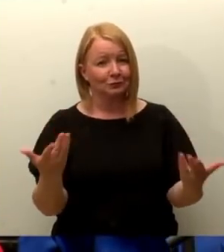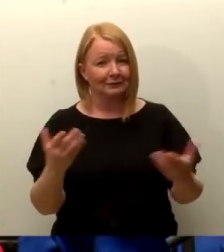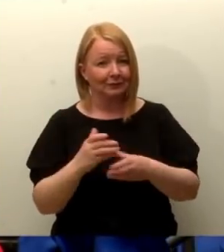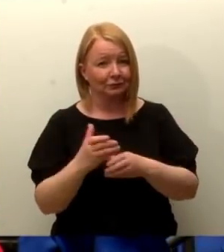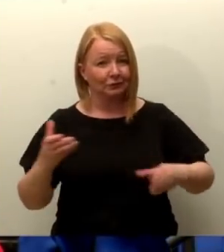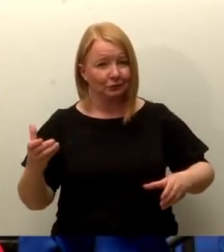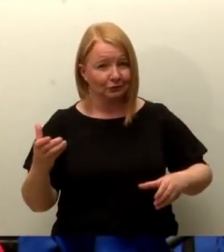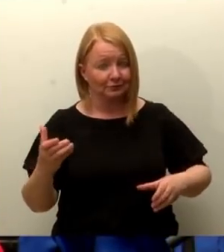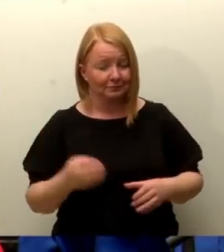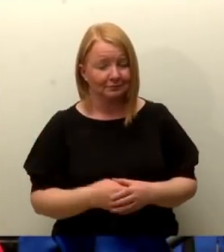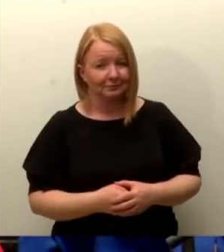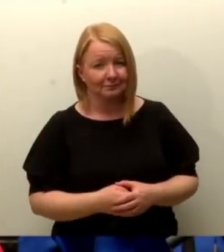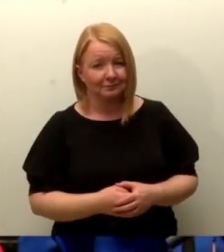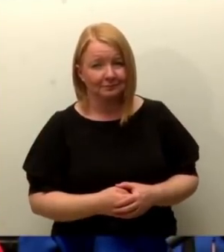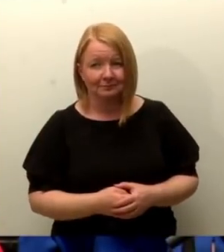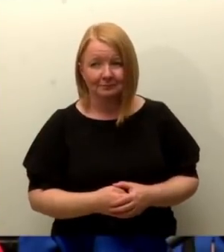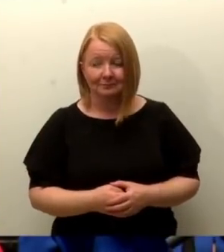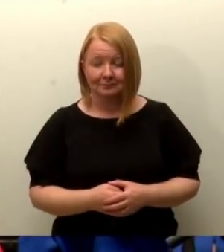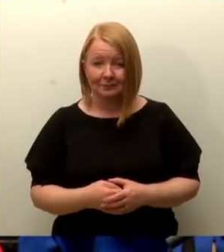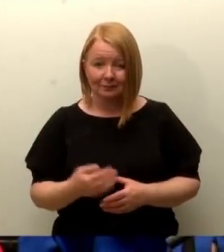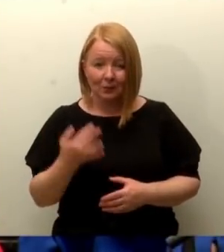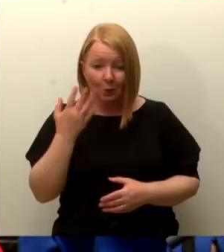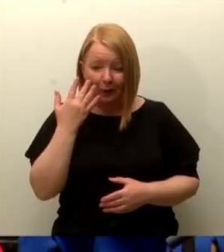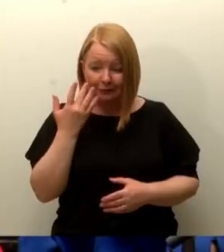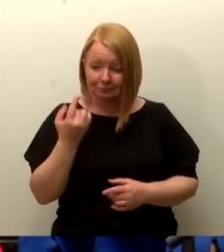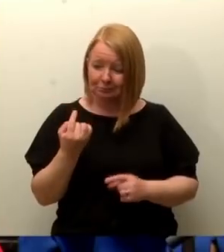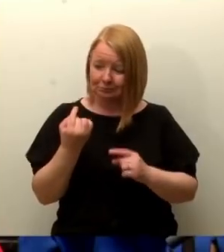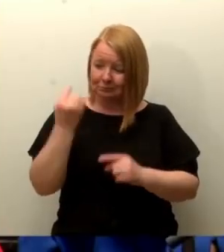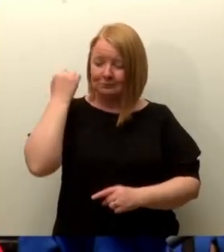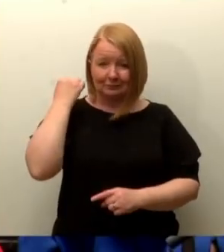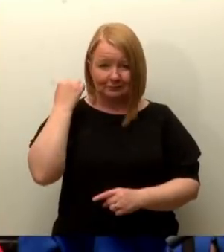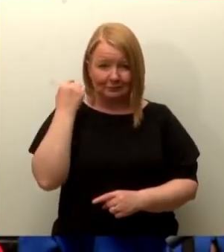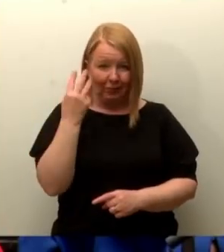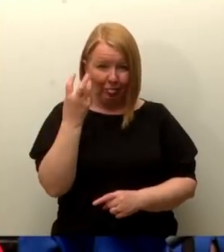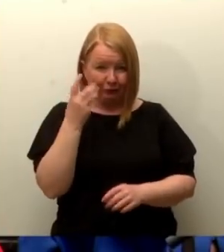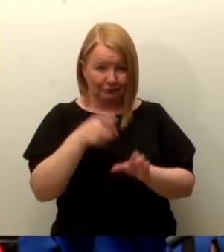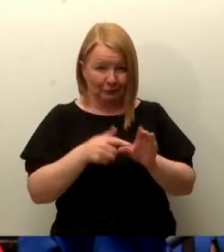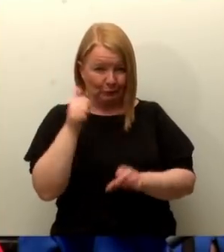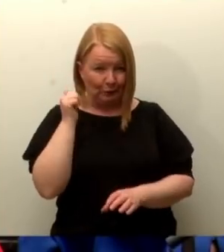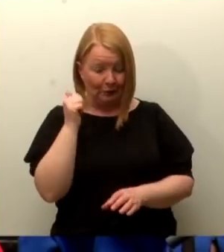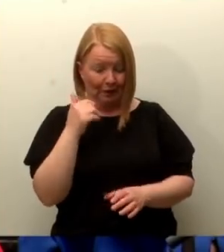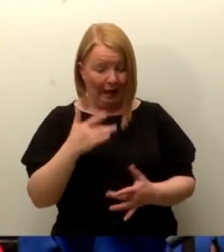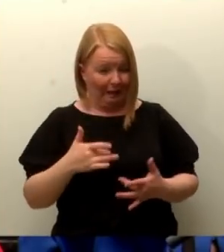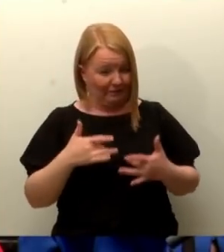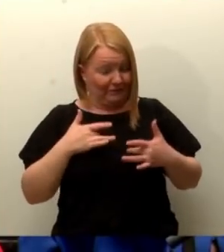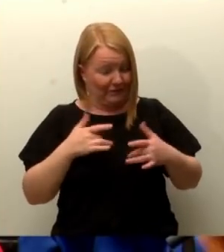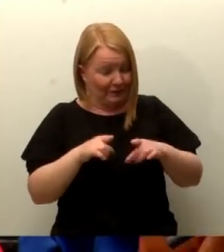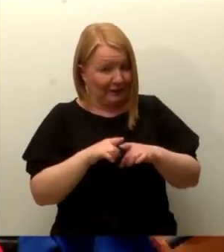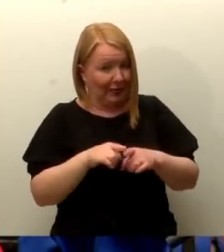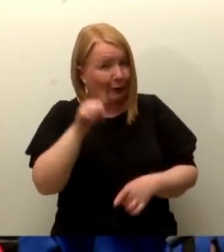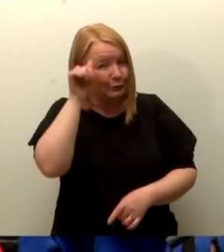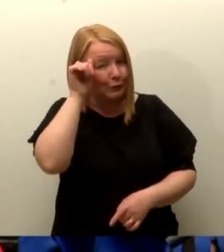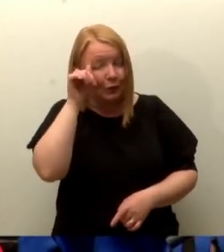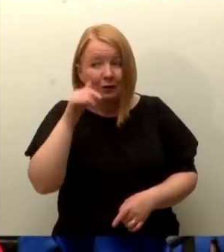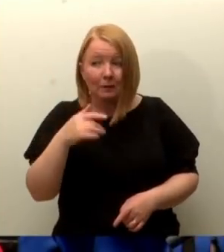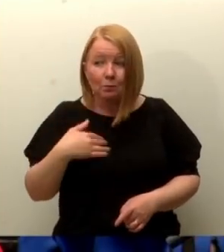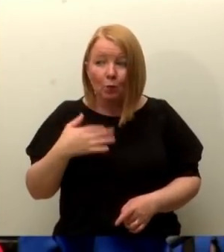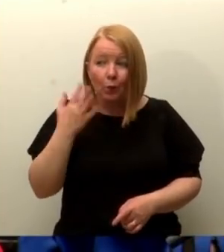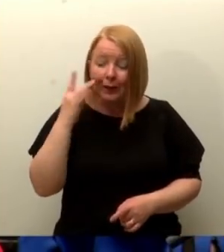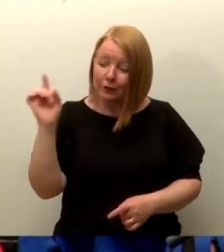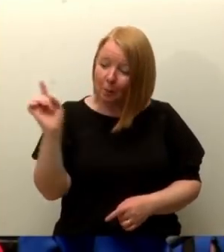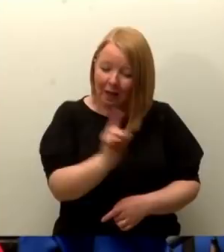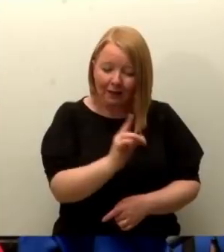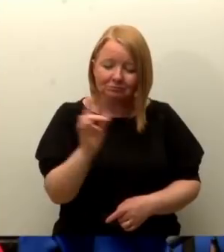today. I was amongst you in this very hall 13 years ago. I know what it feels, and I was seeing each one of you as you passed